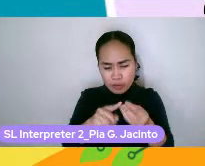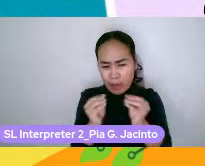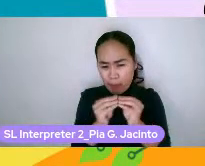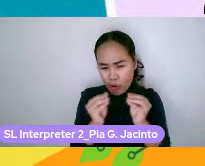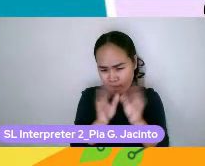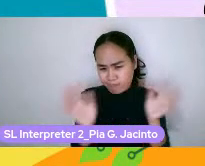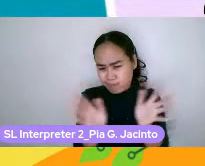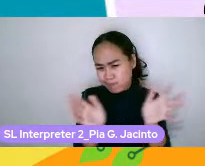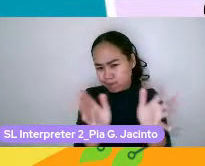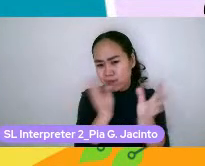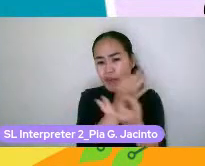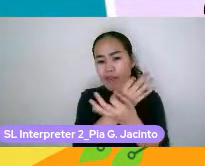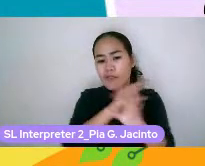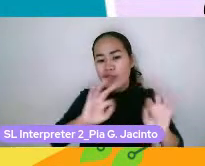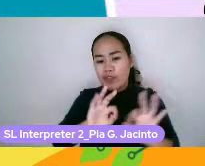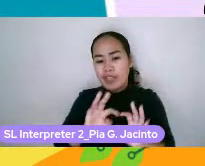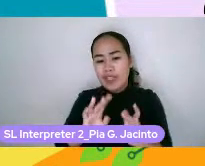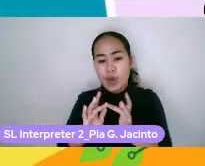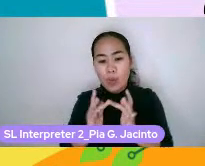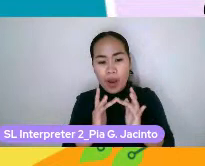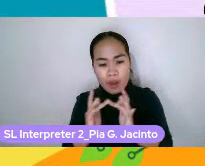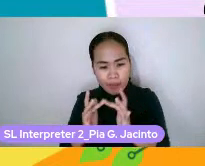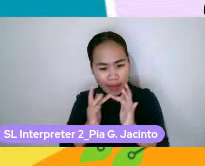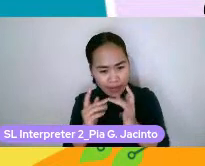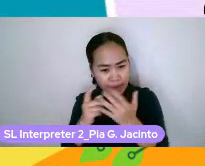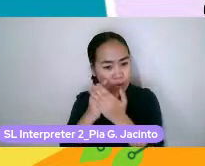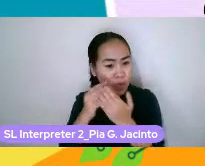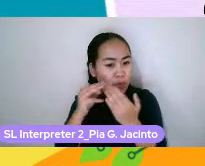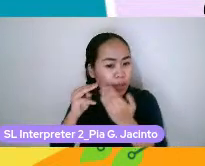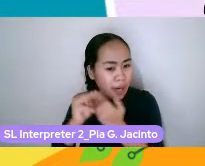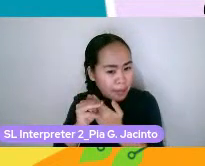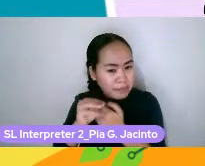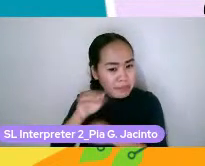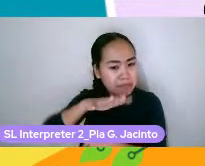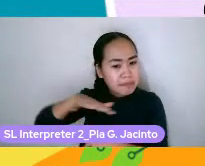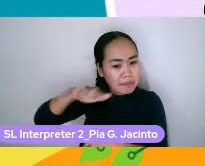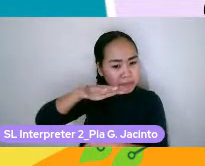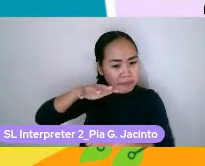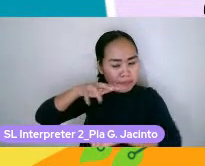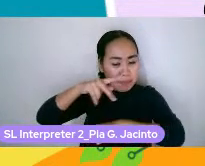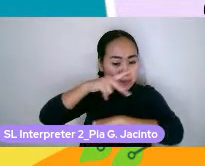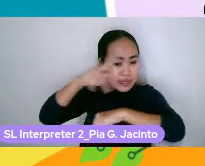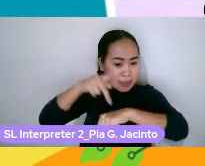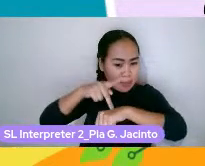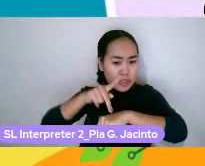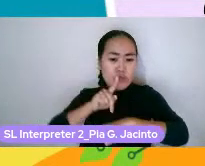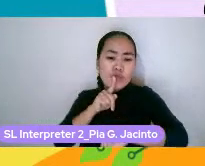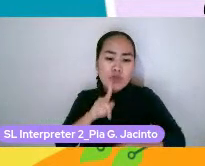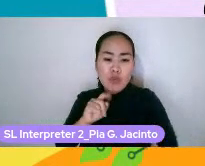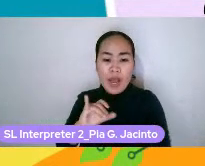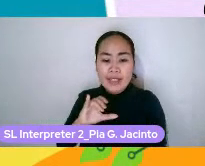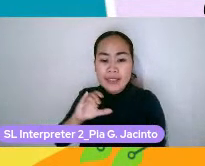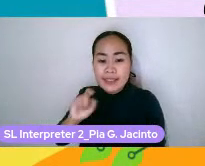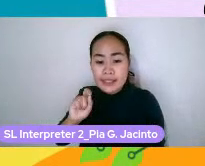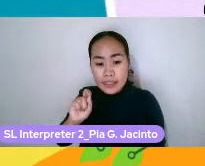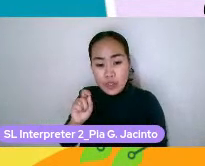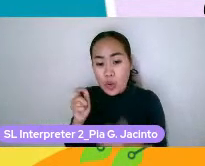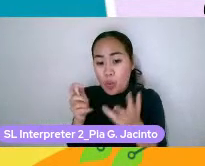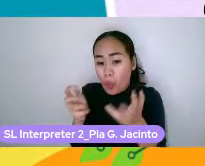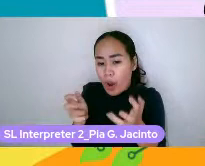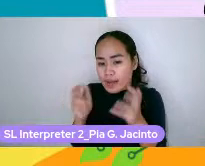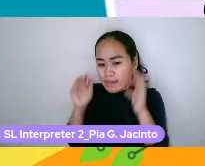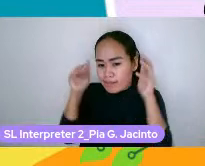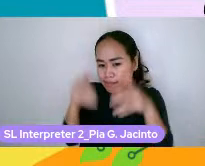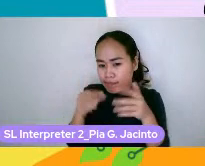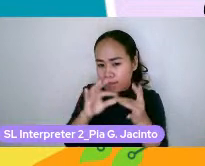free Wi-Fi program around the country. And she also said that the ICT's top priority is to